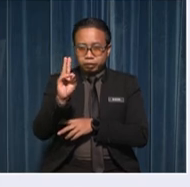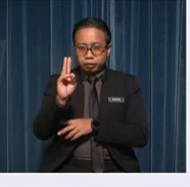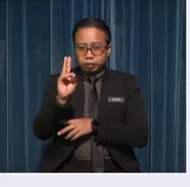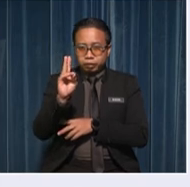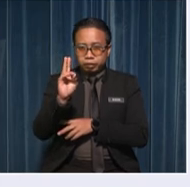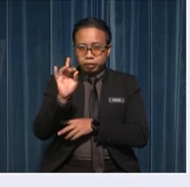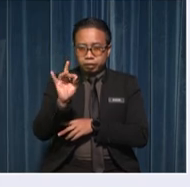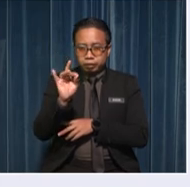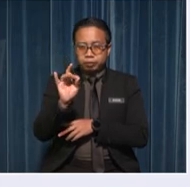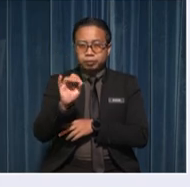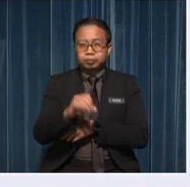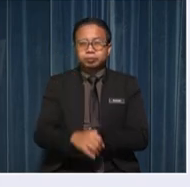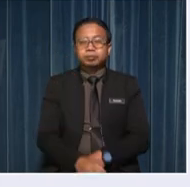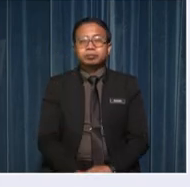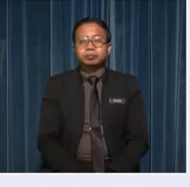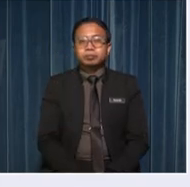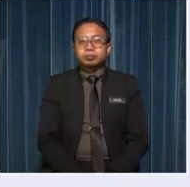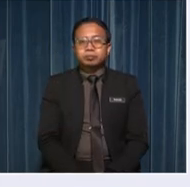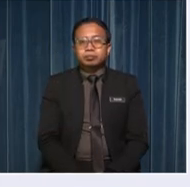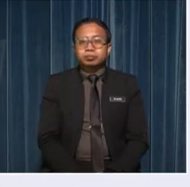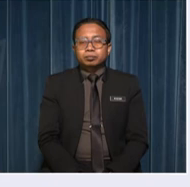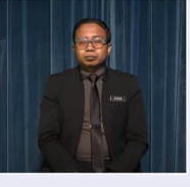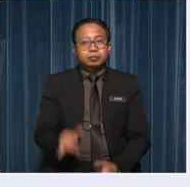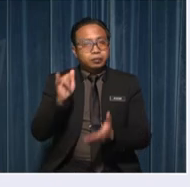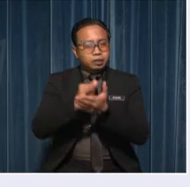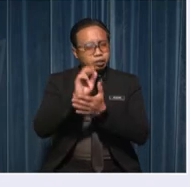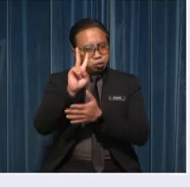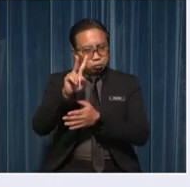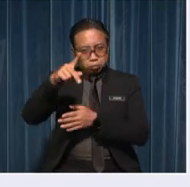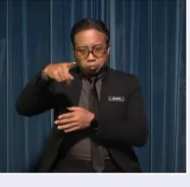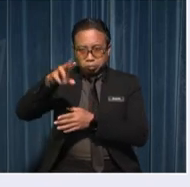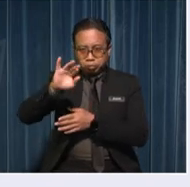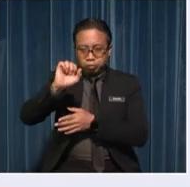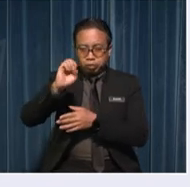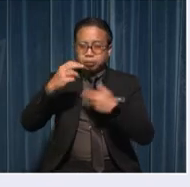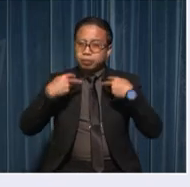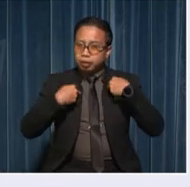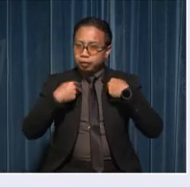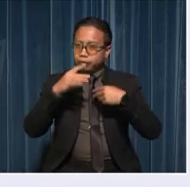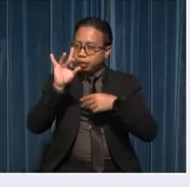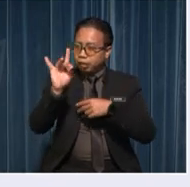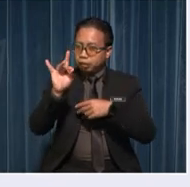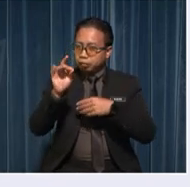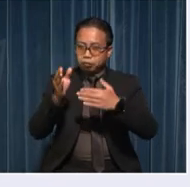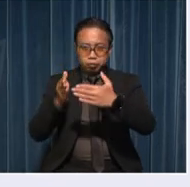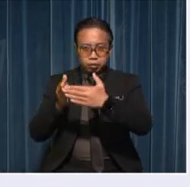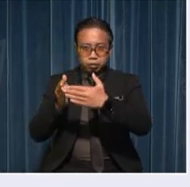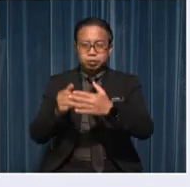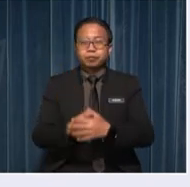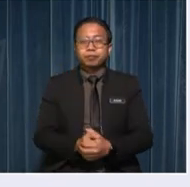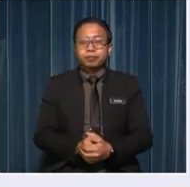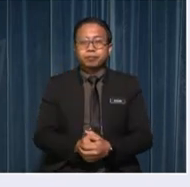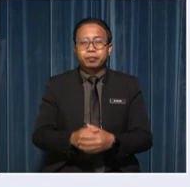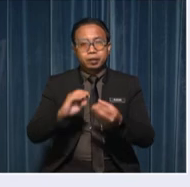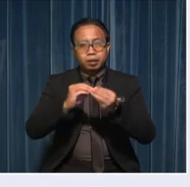7, 8. So, these two prisms have 8 vertices. The